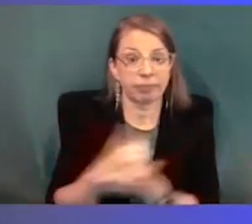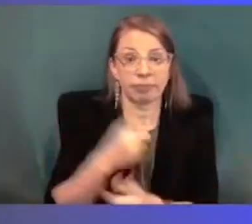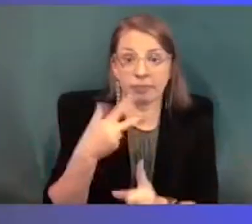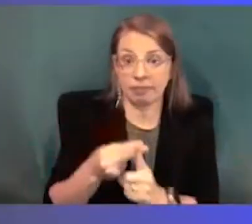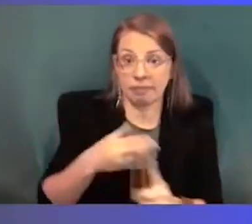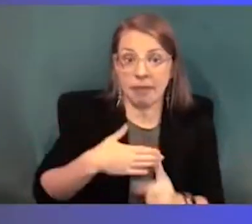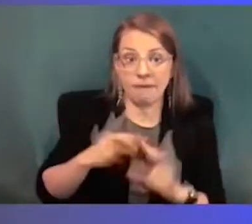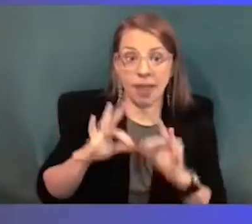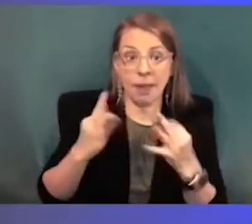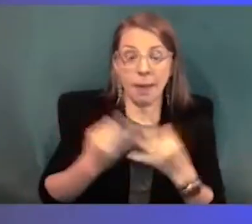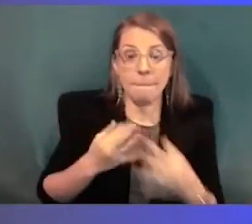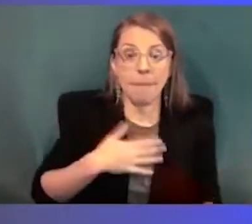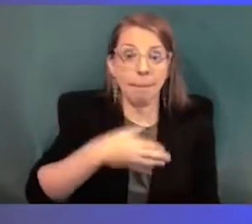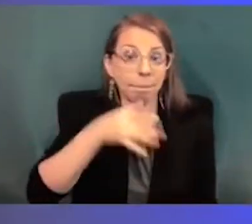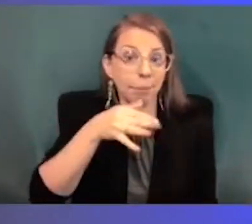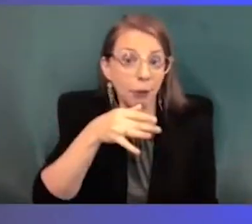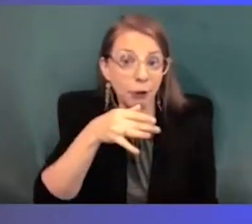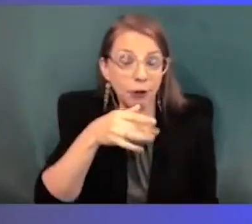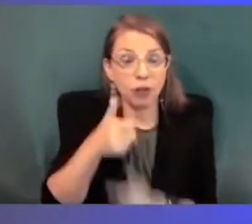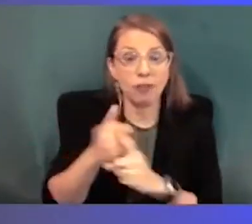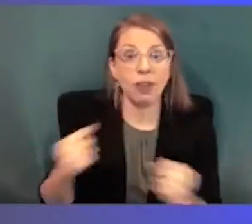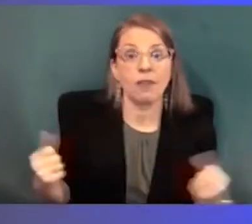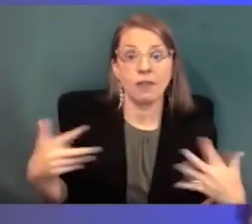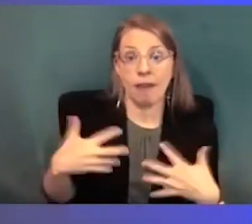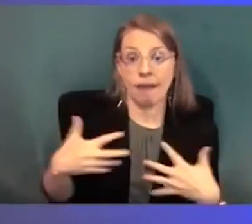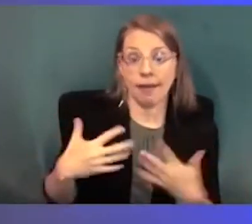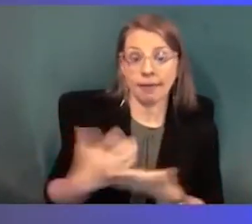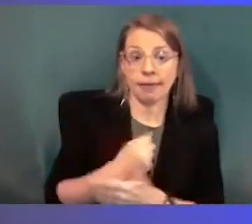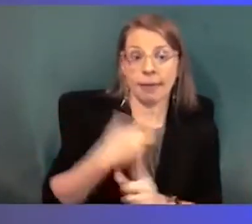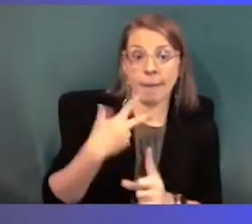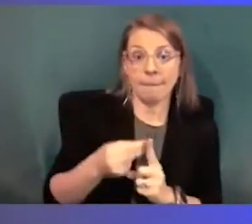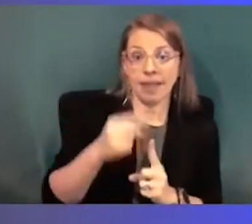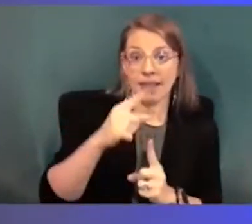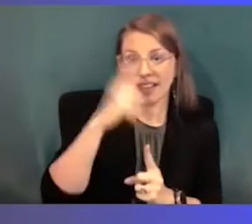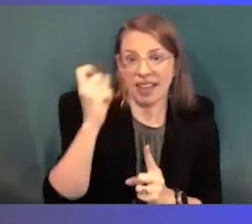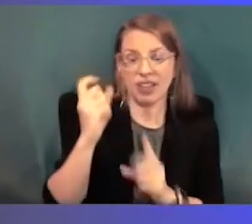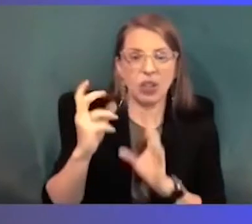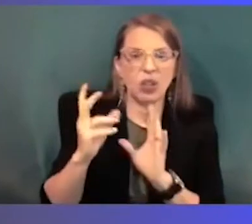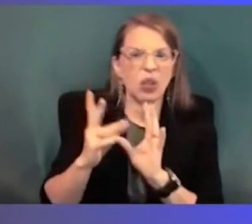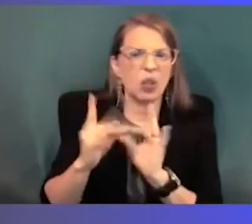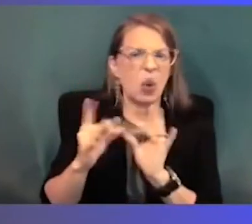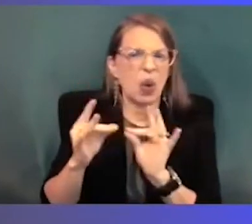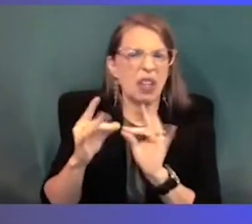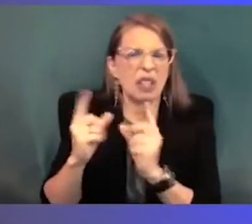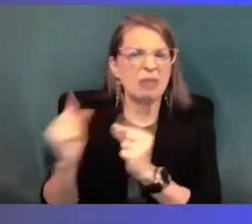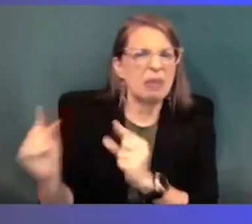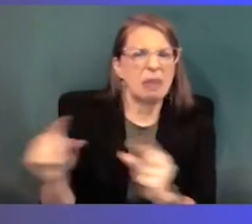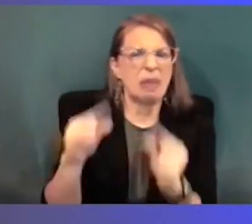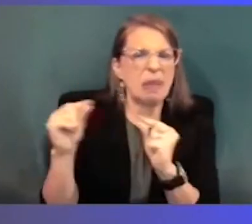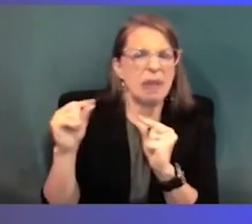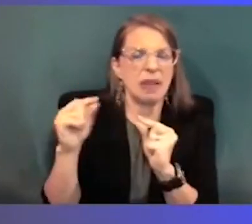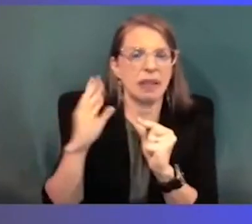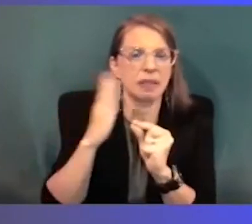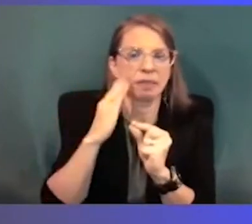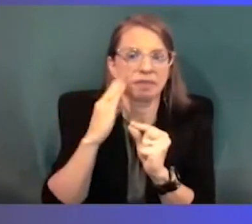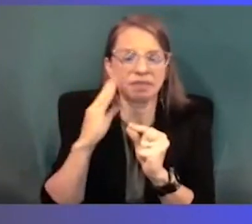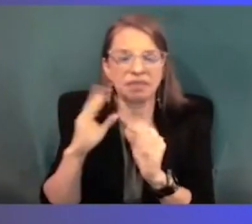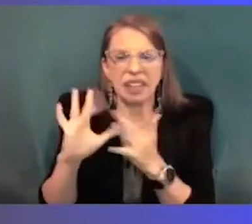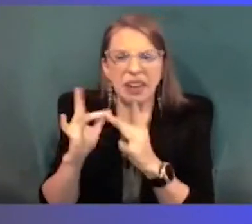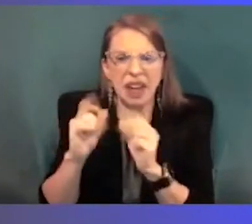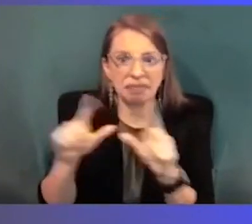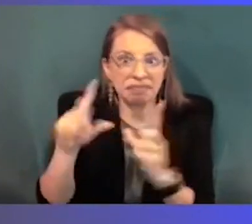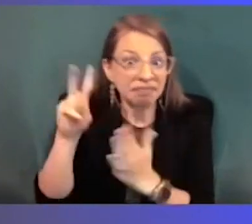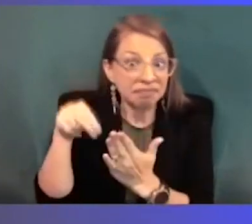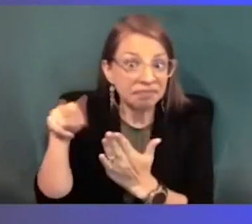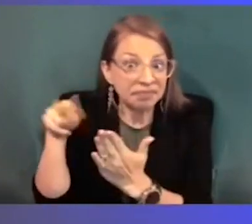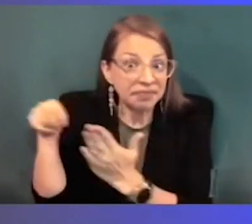my mother, she was afraid of getting it because all the stories that you hear through internet and all that. And so she